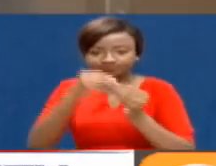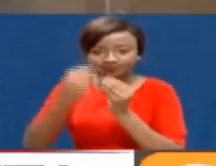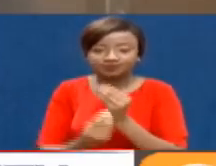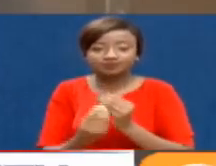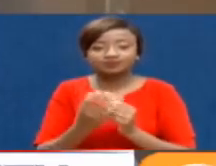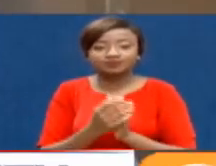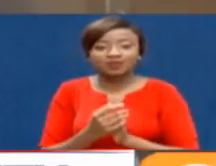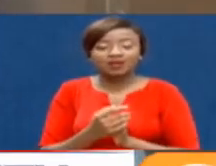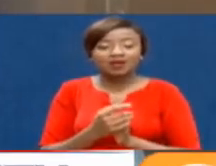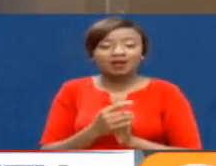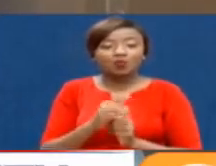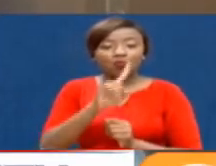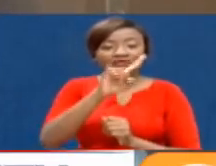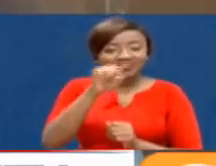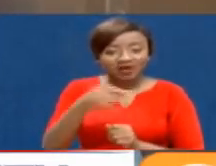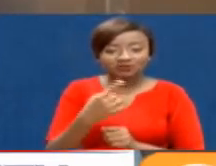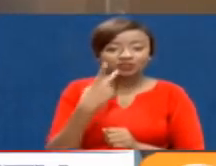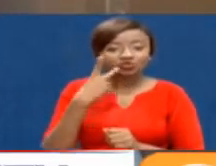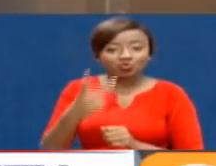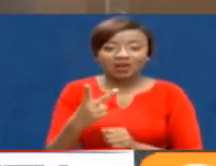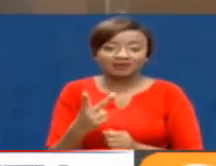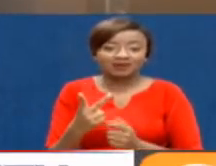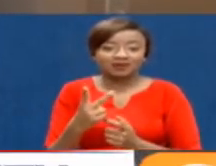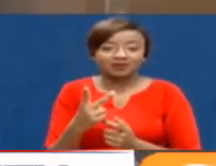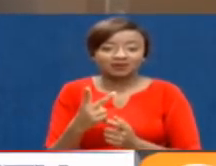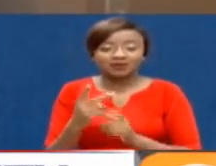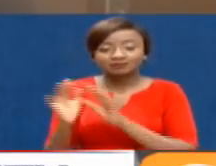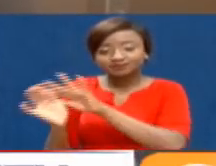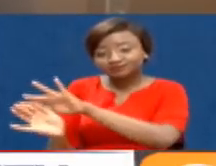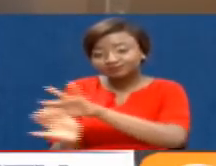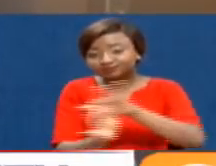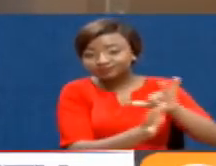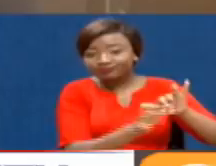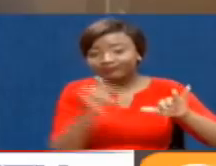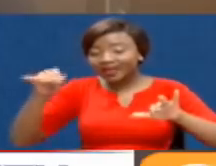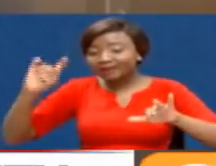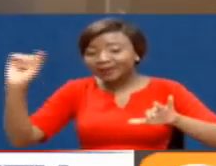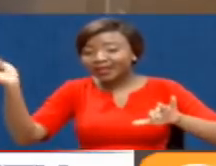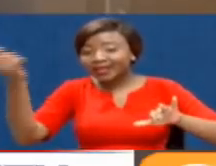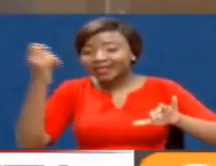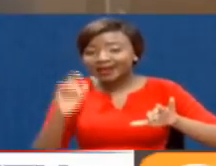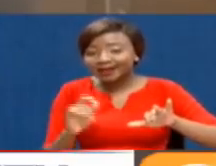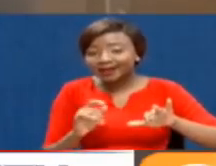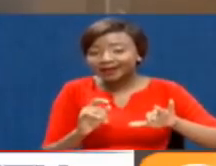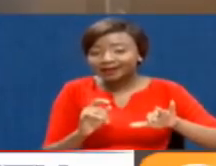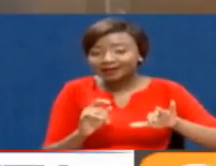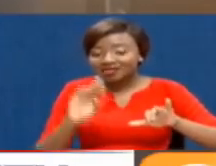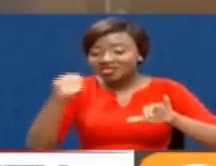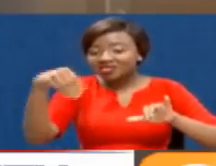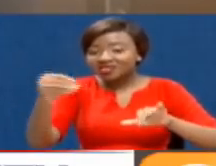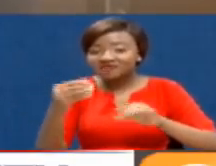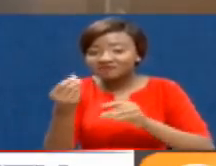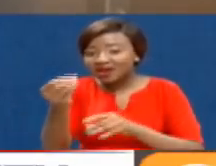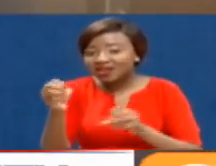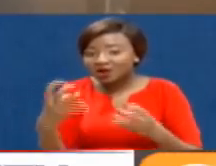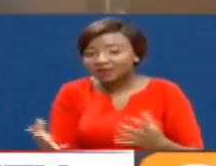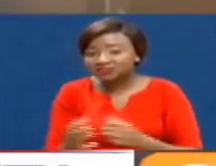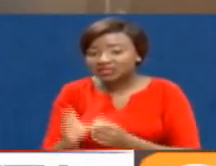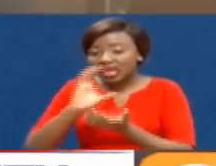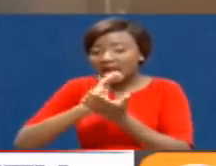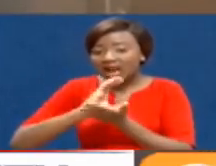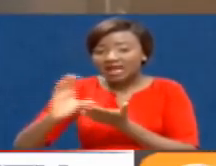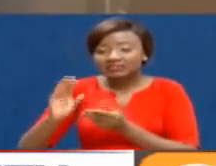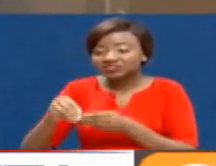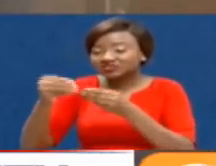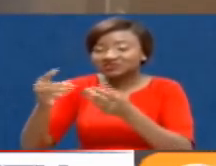120,000 shillings. A cash transfer in Kenya, for instance, that would touch people whose lives have been changed, who are suffering from this, I think would be